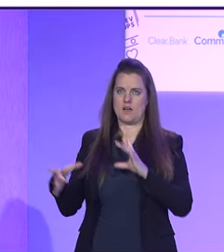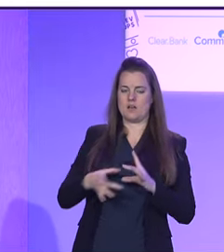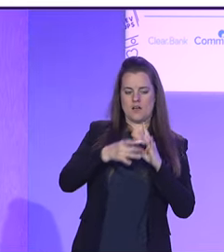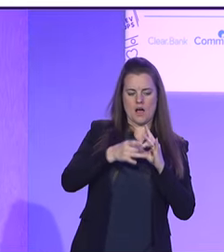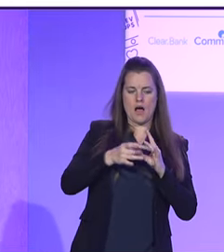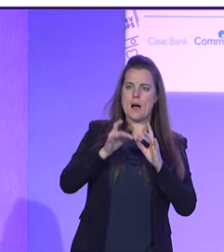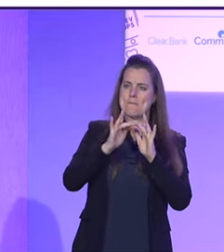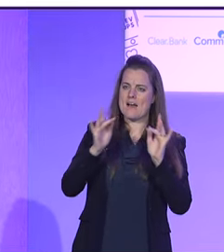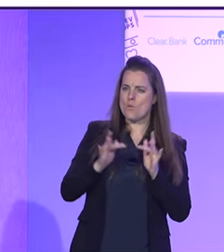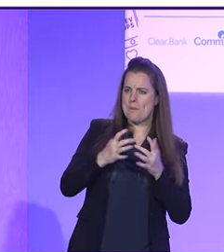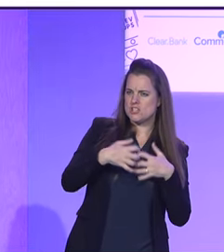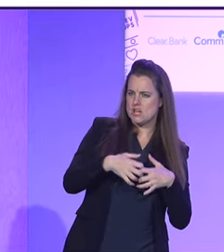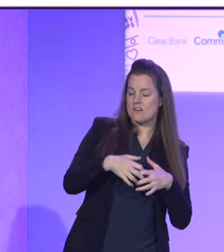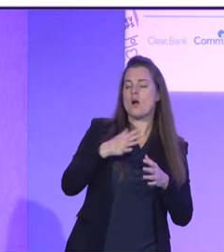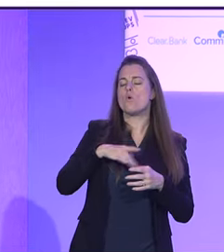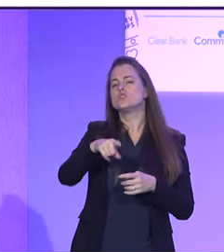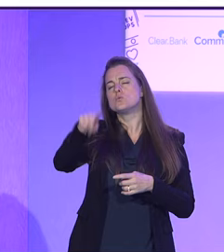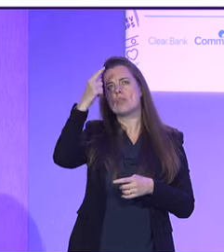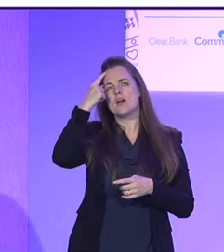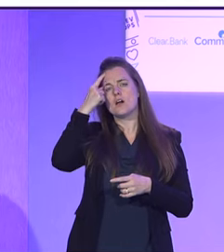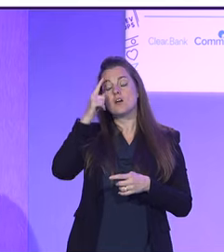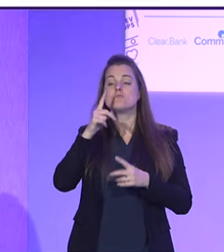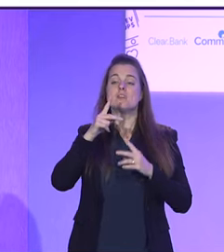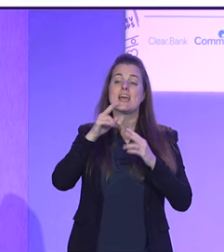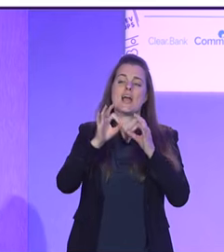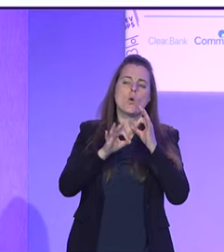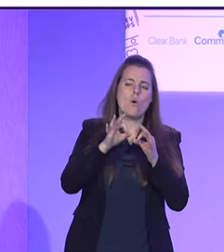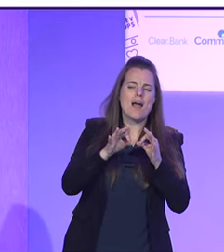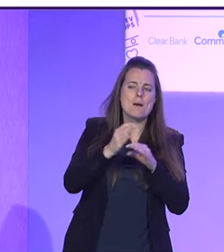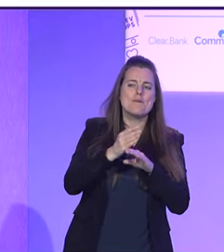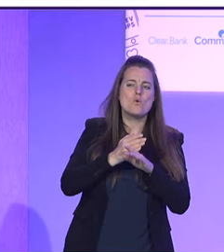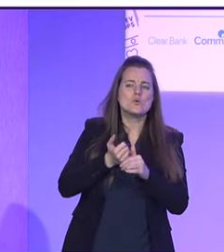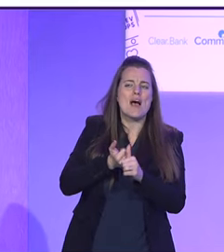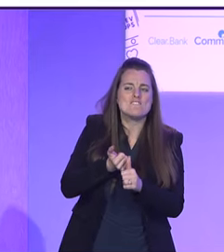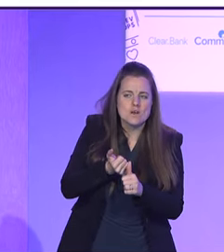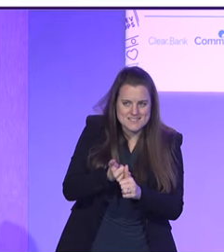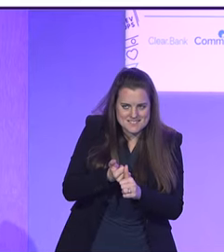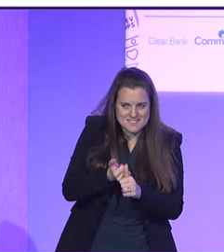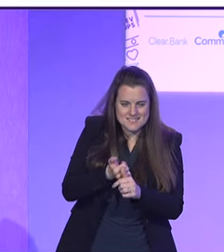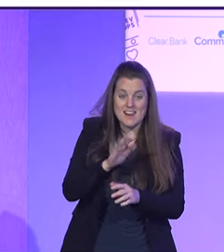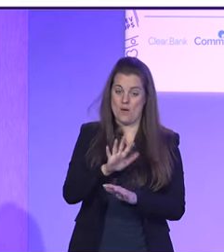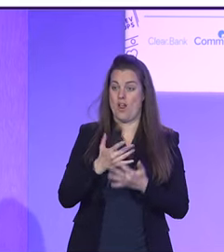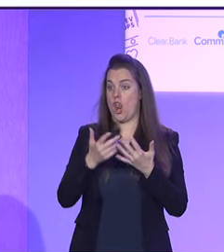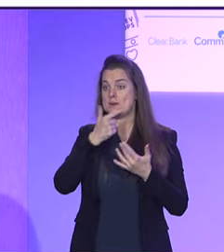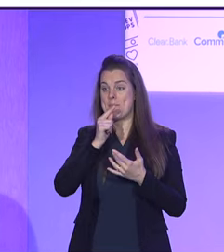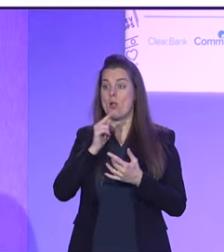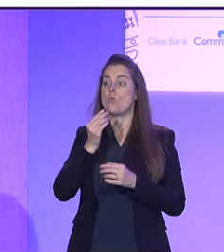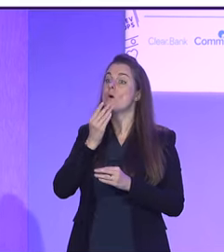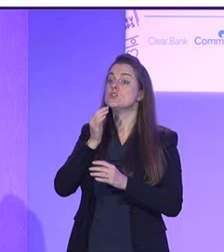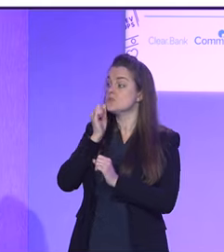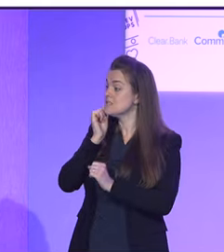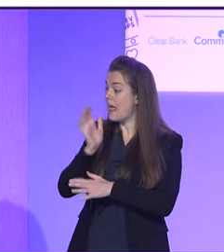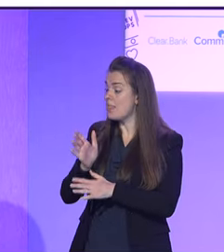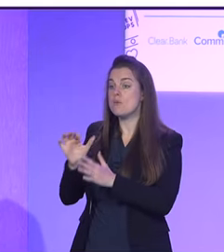about. So first of all, inquire before you advocate. A lot of people, when you tell them a problem, they will immediately tell you how to solve